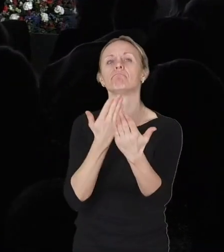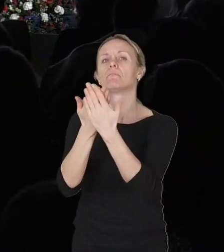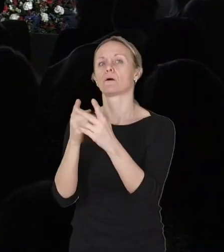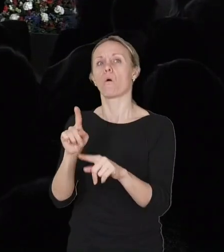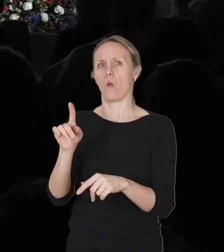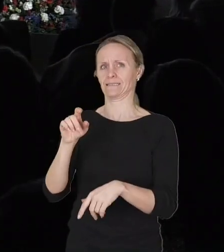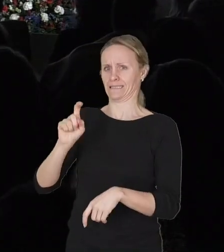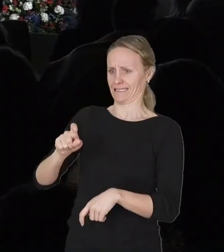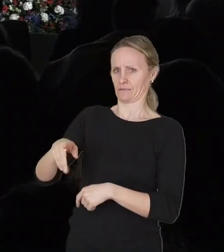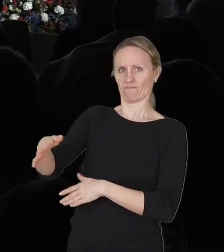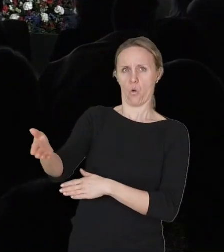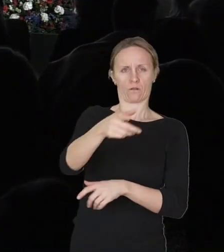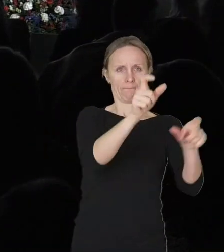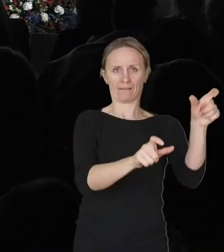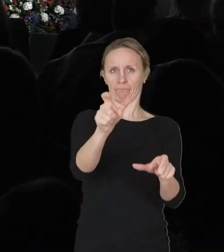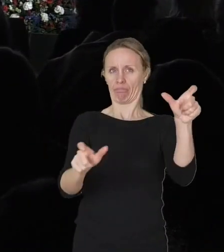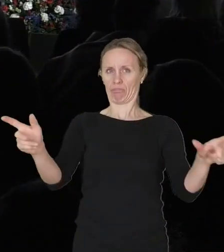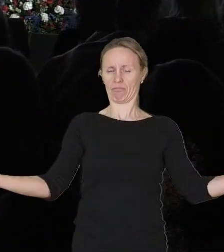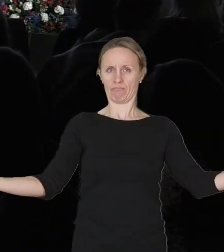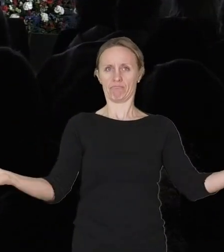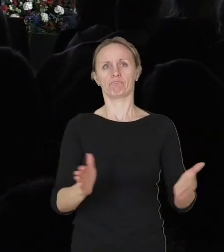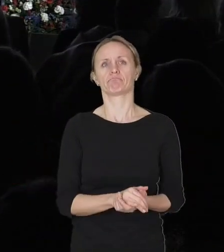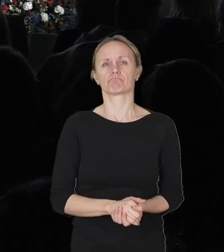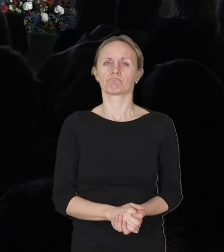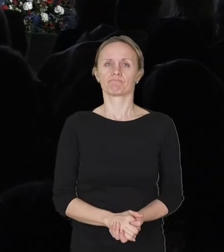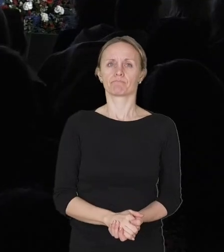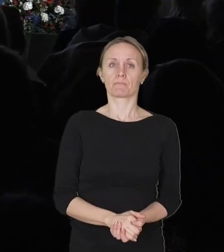I'm just looking at Adam Mikołajczyk.